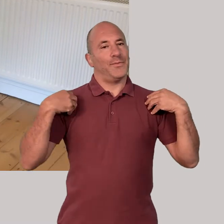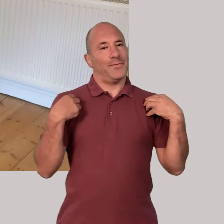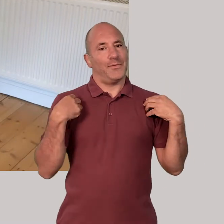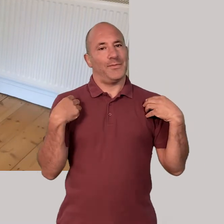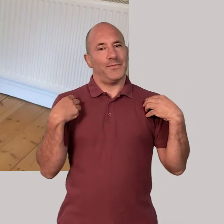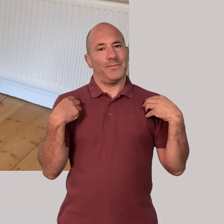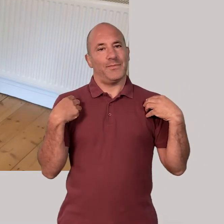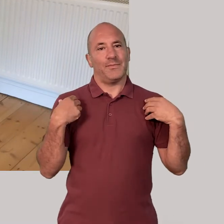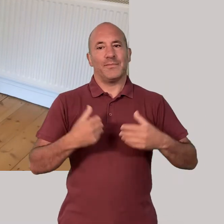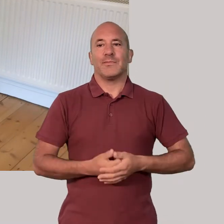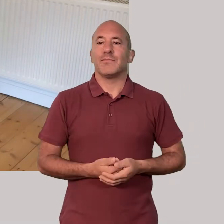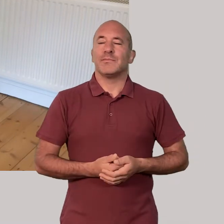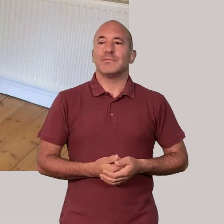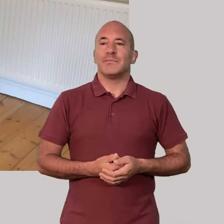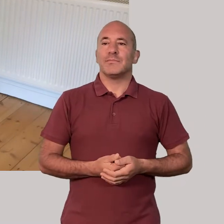your shoulders down.